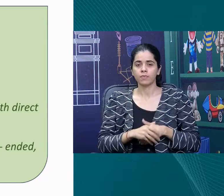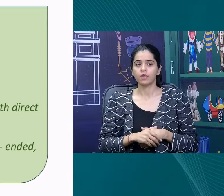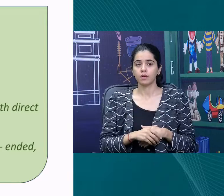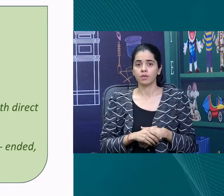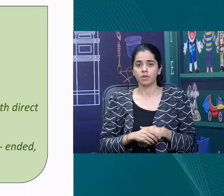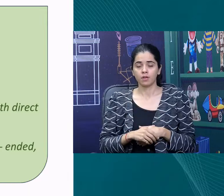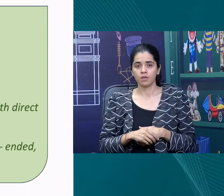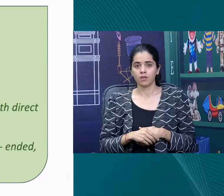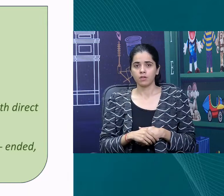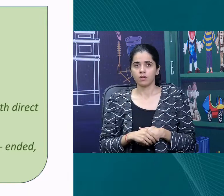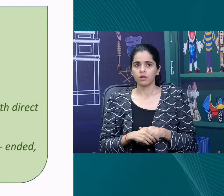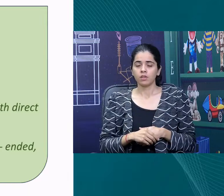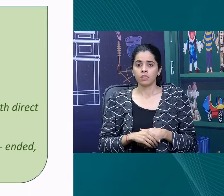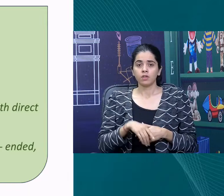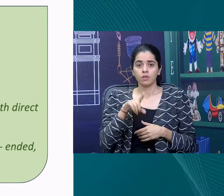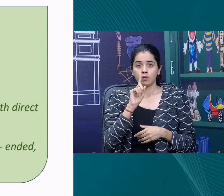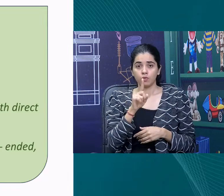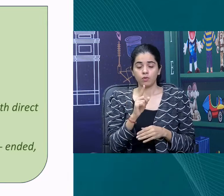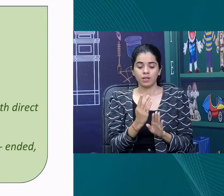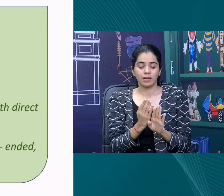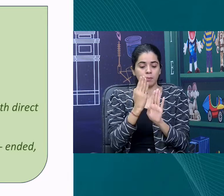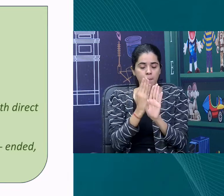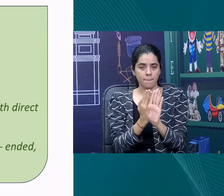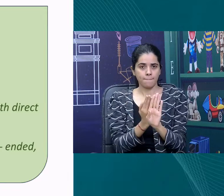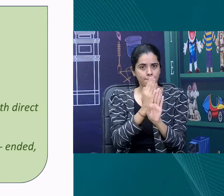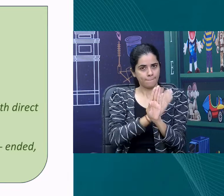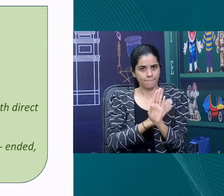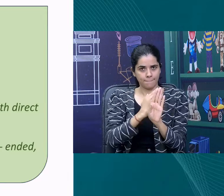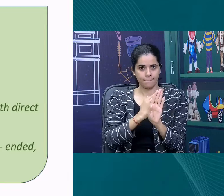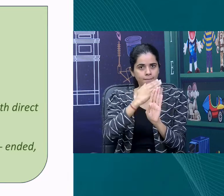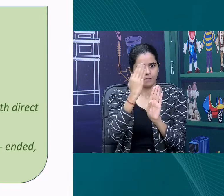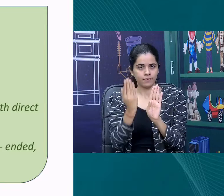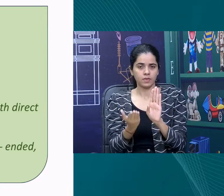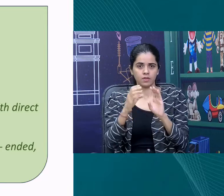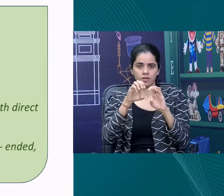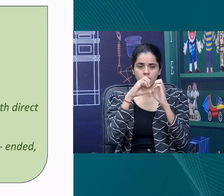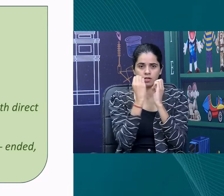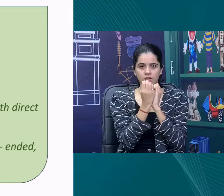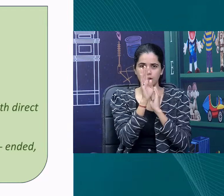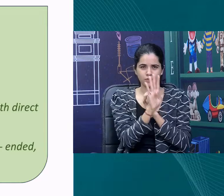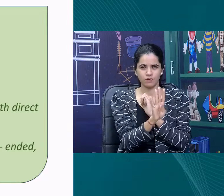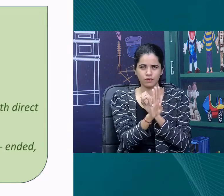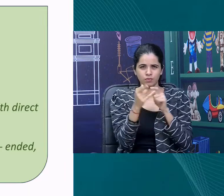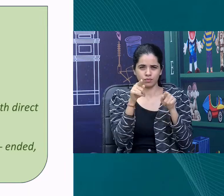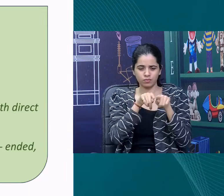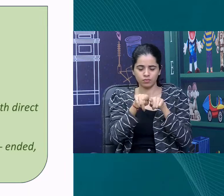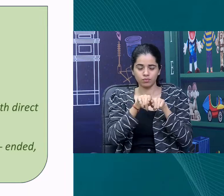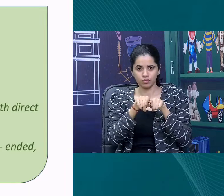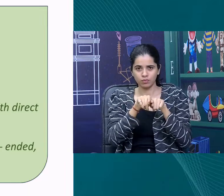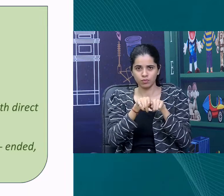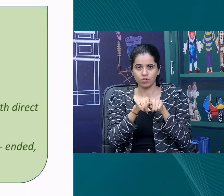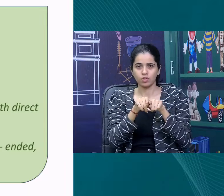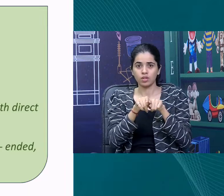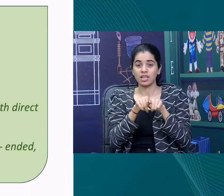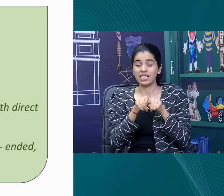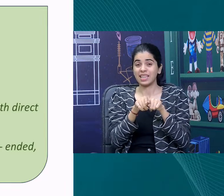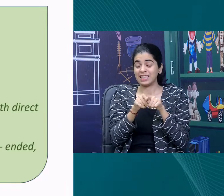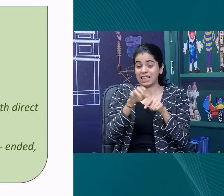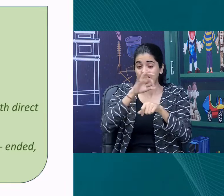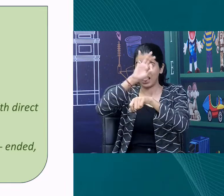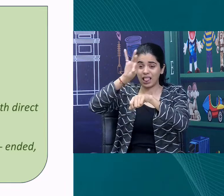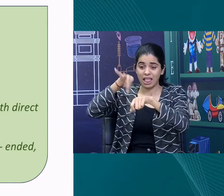Both are, one is pre and post. Here, this is class 4. The teacher was trying to teach the children about harmful